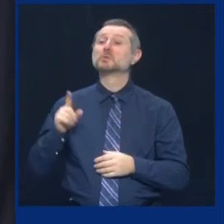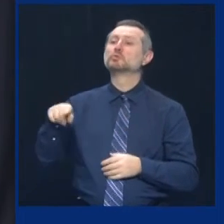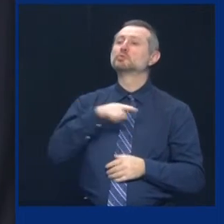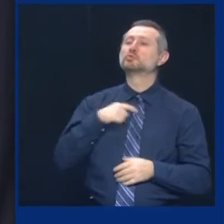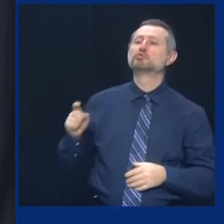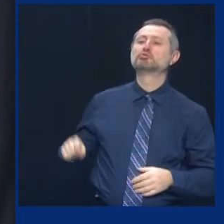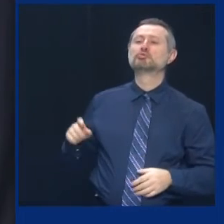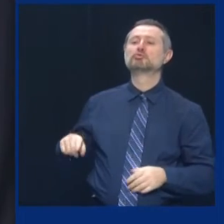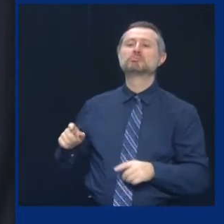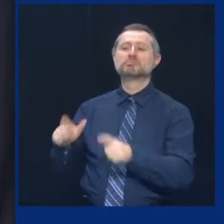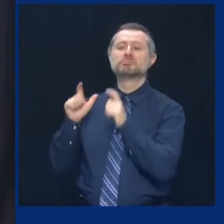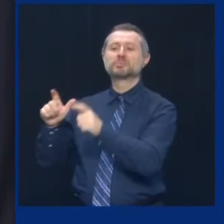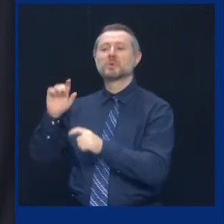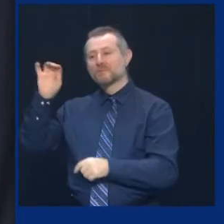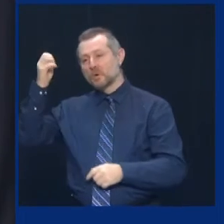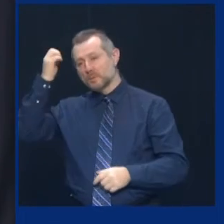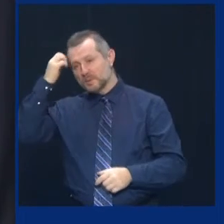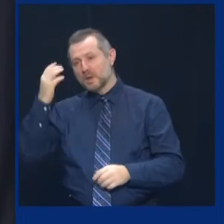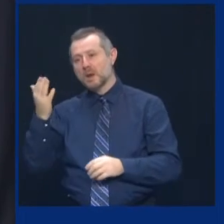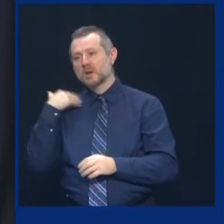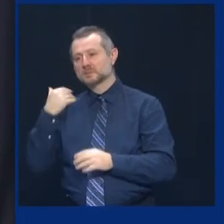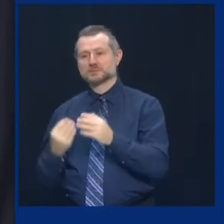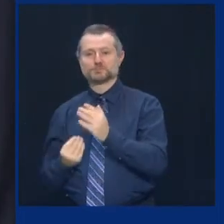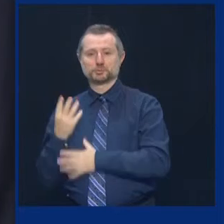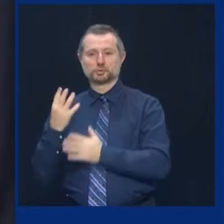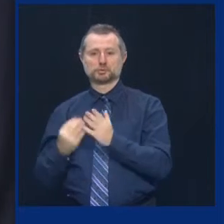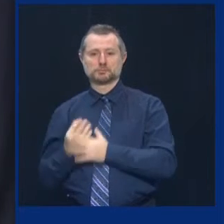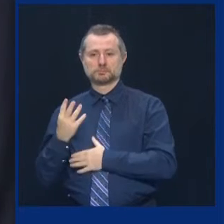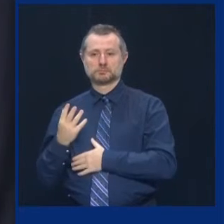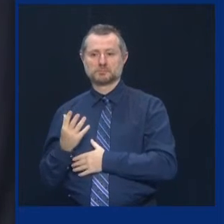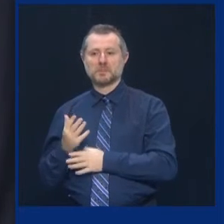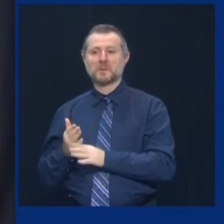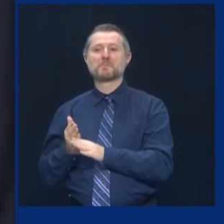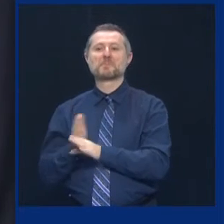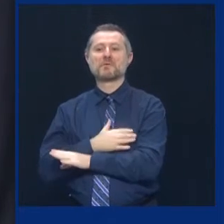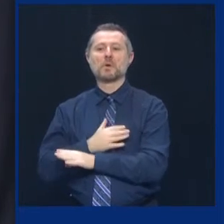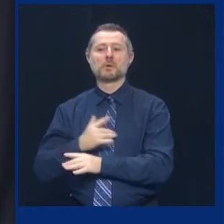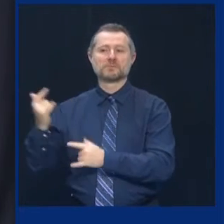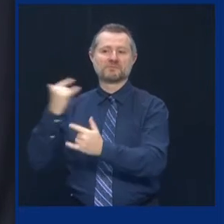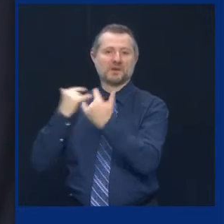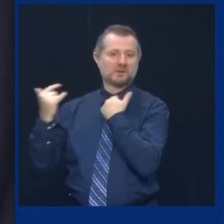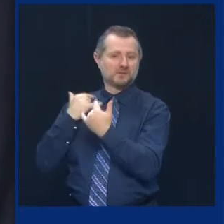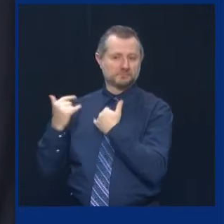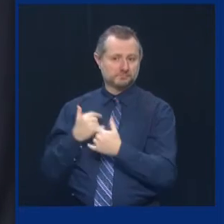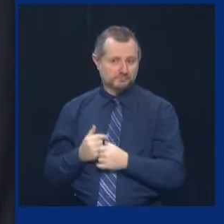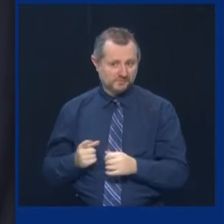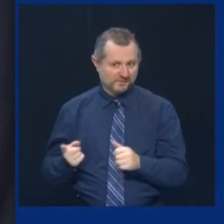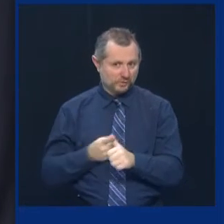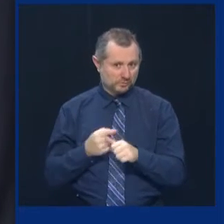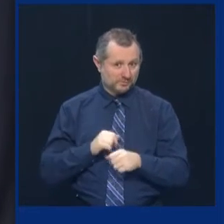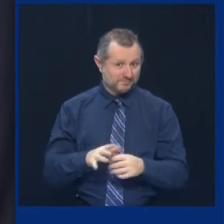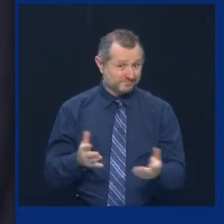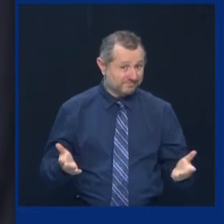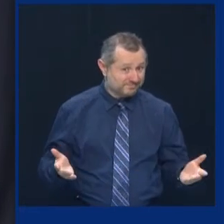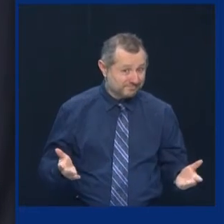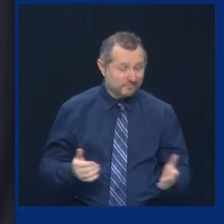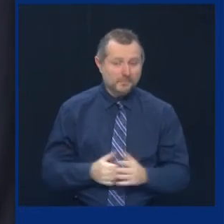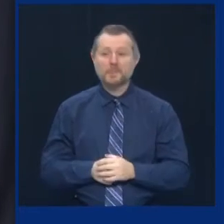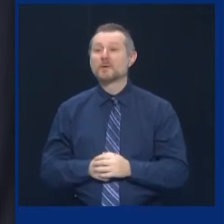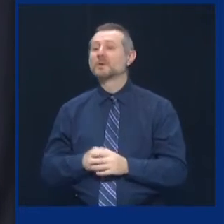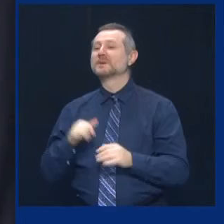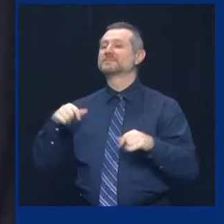in the spring before they allowed the virus to come the first time. This is take